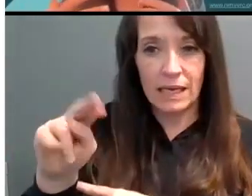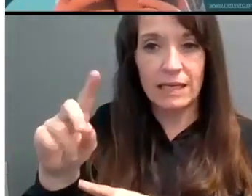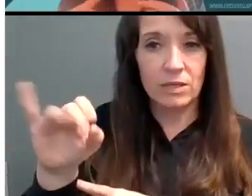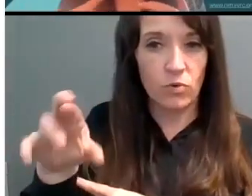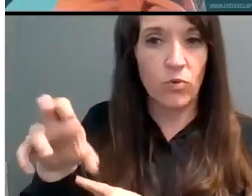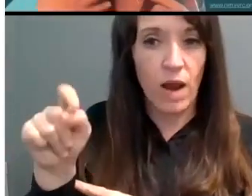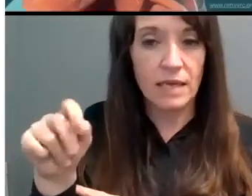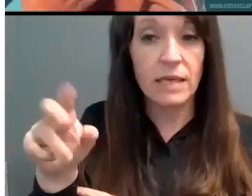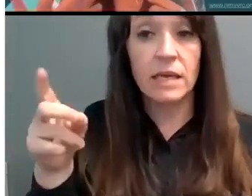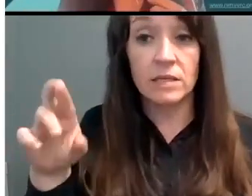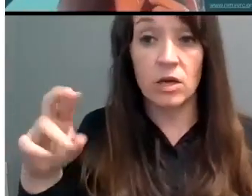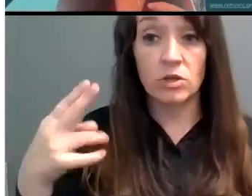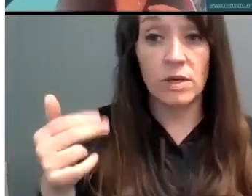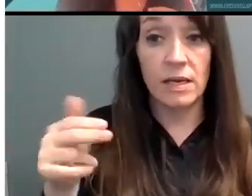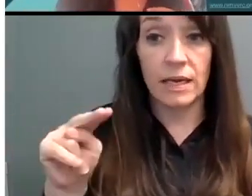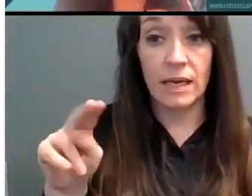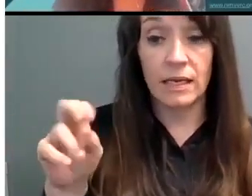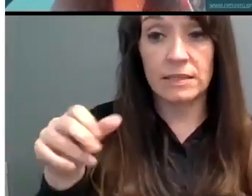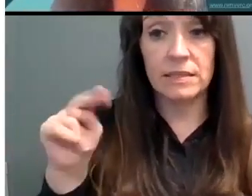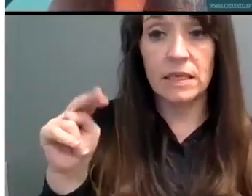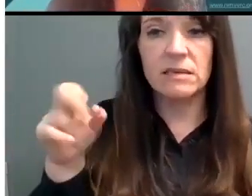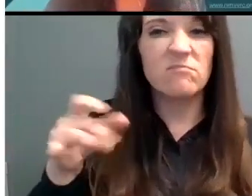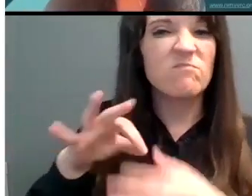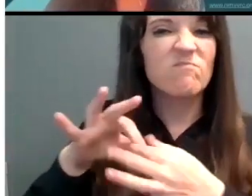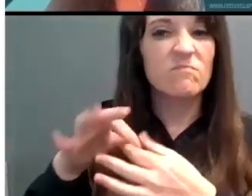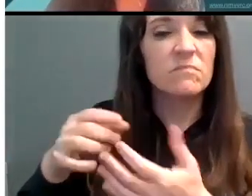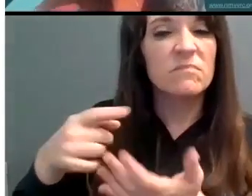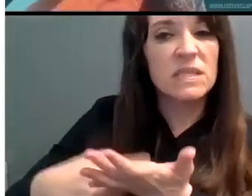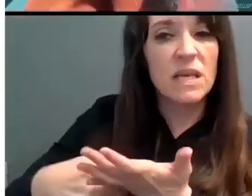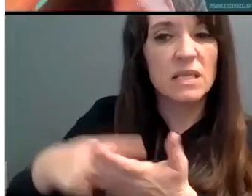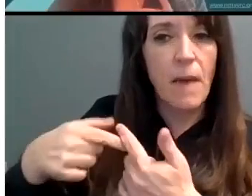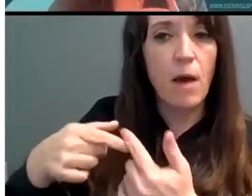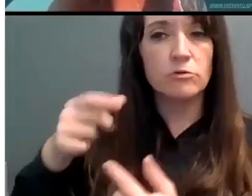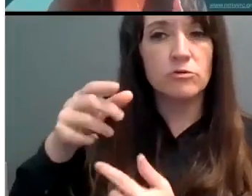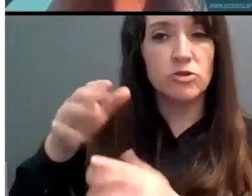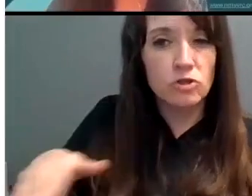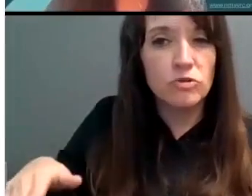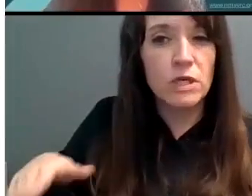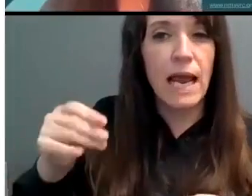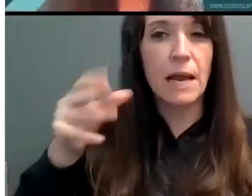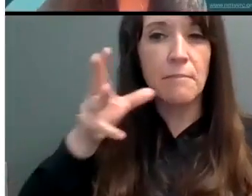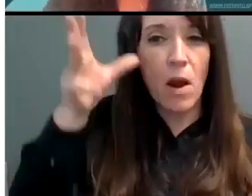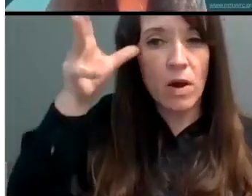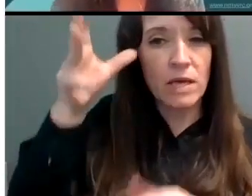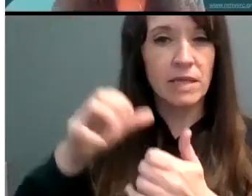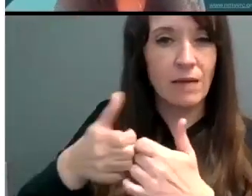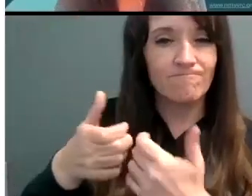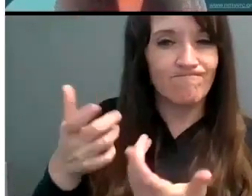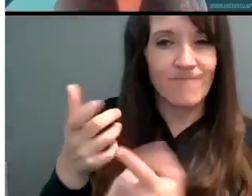interrelates when it comes to children and parents, when we're thinking about across the lifespan.